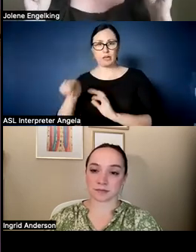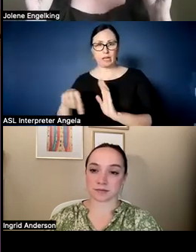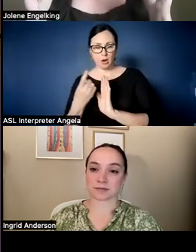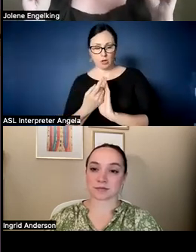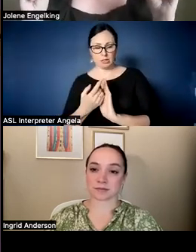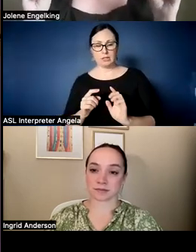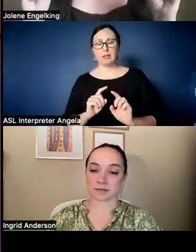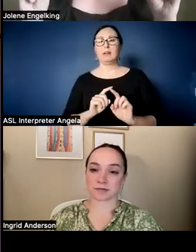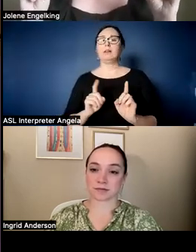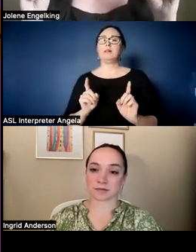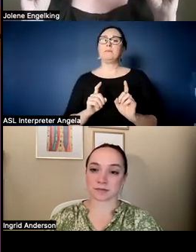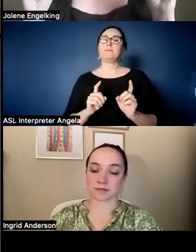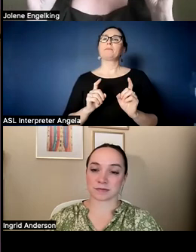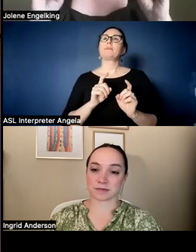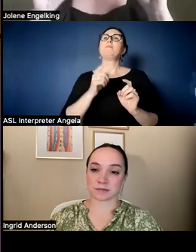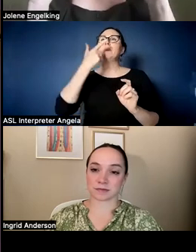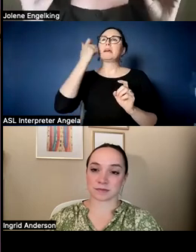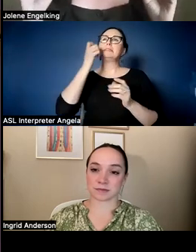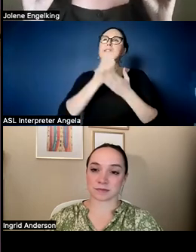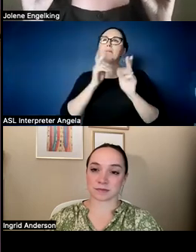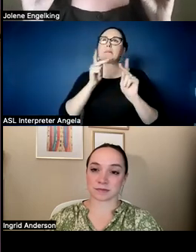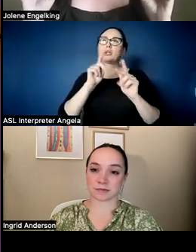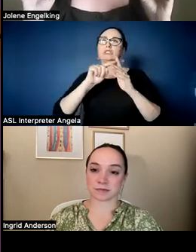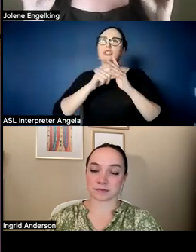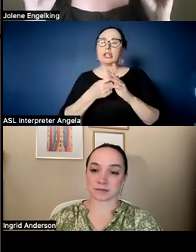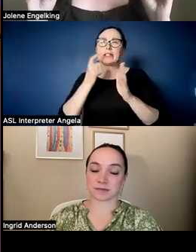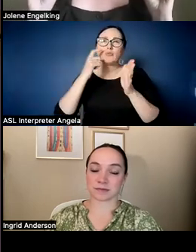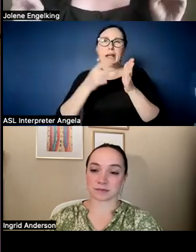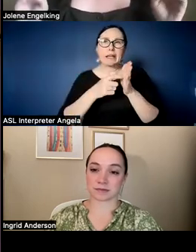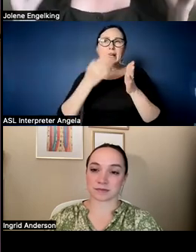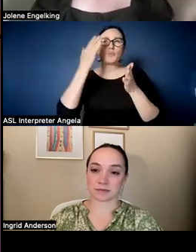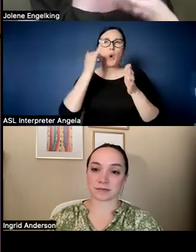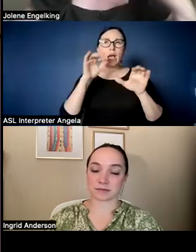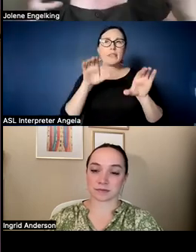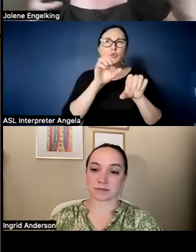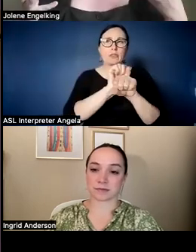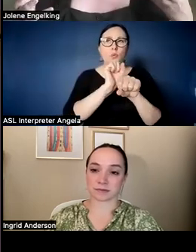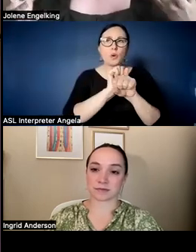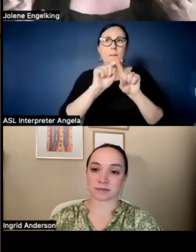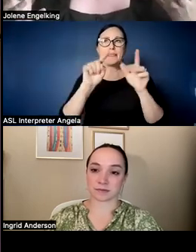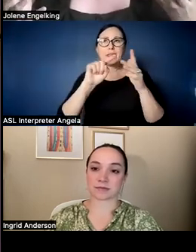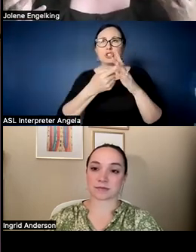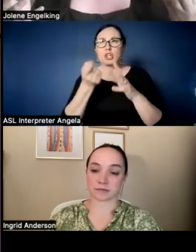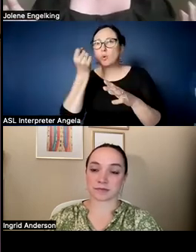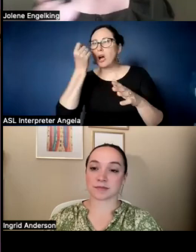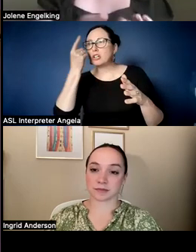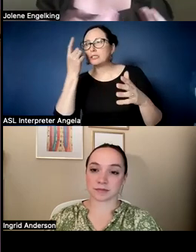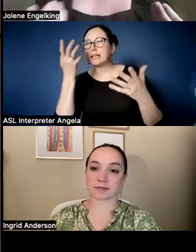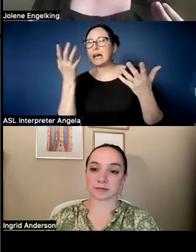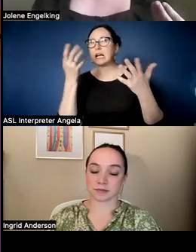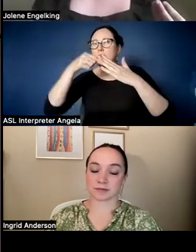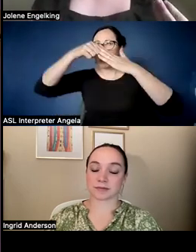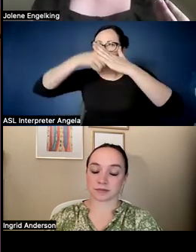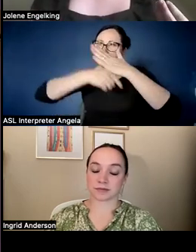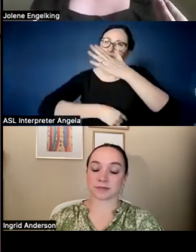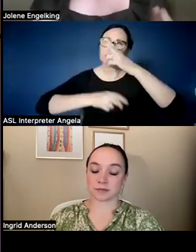for kind of a reason, all of a sudden it'll open your eyes and help you understand the depth and the breadth of like what sexual violence really is and how endemic